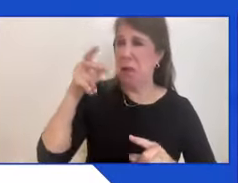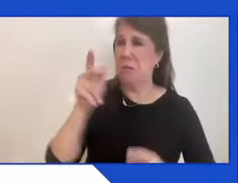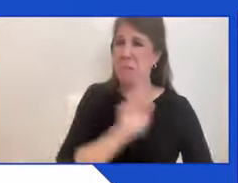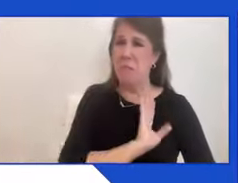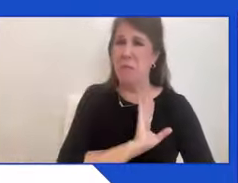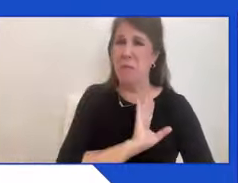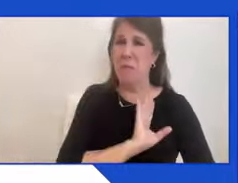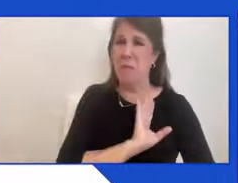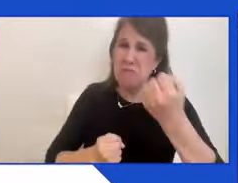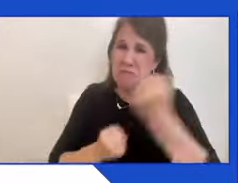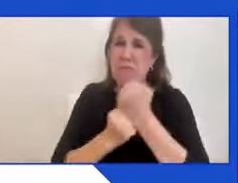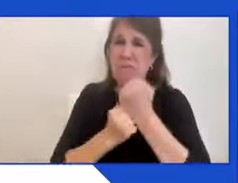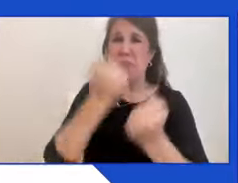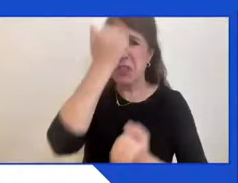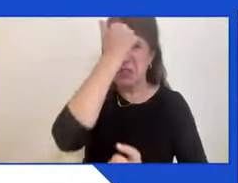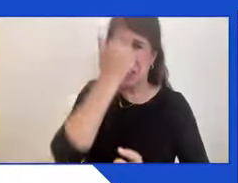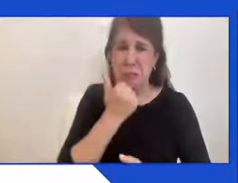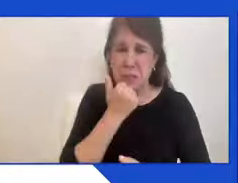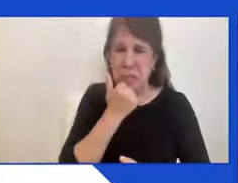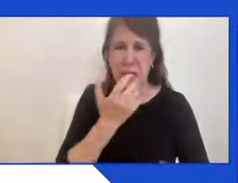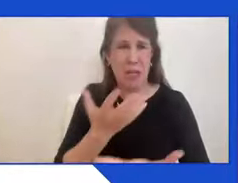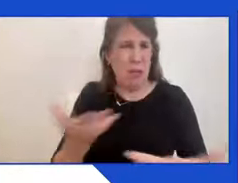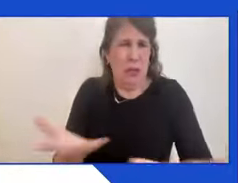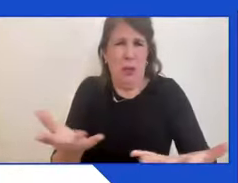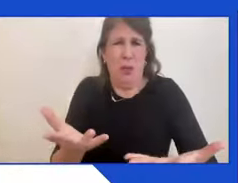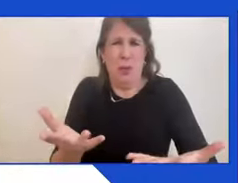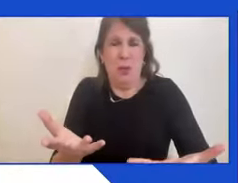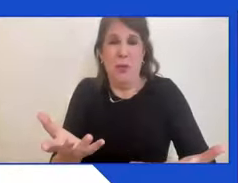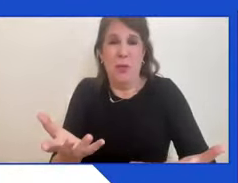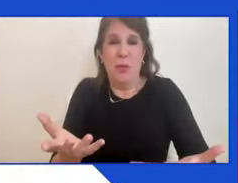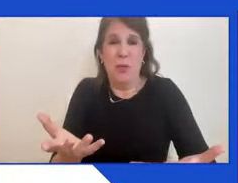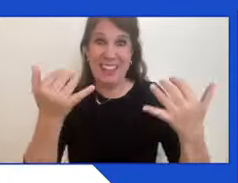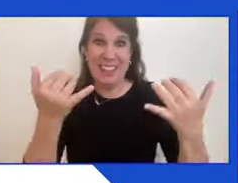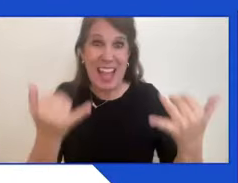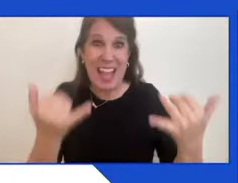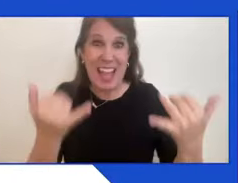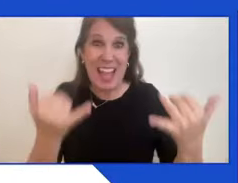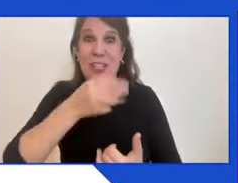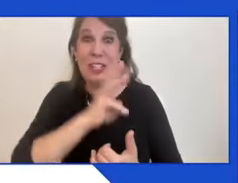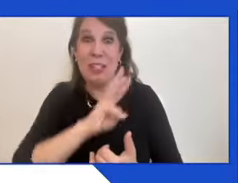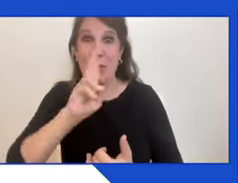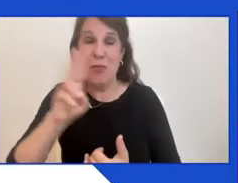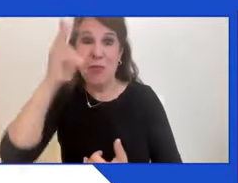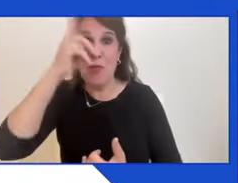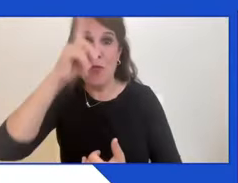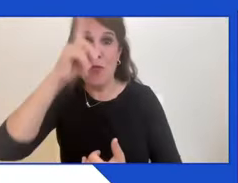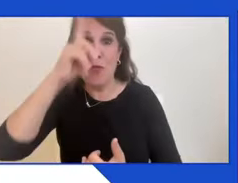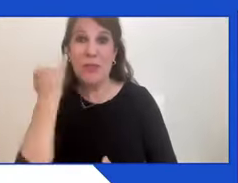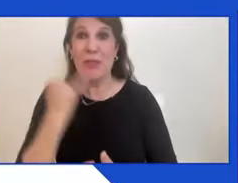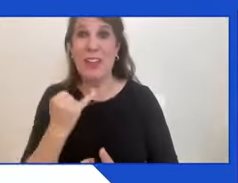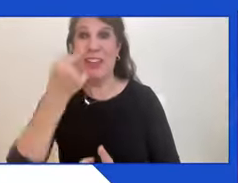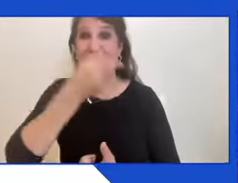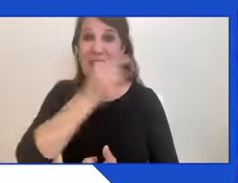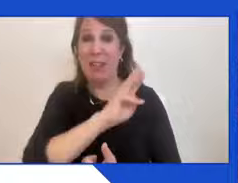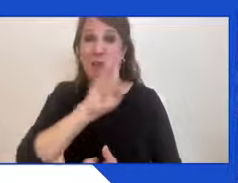GW, GW for Israel, and GW Hillel,